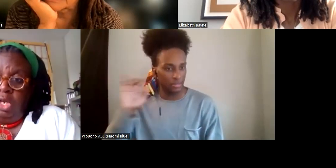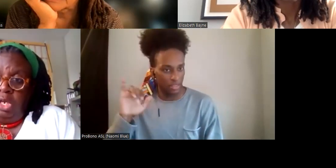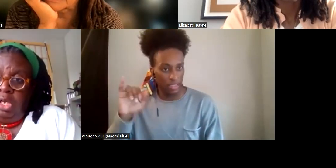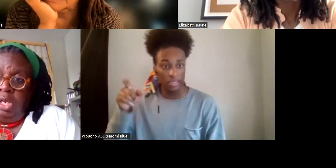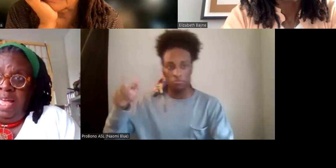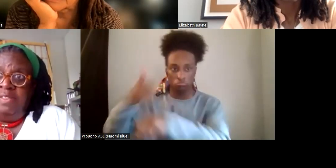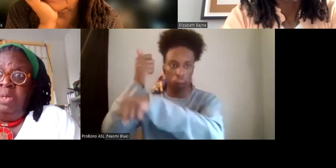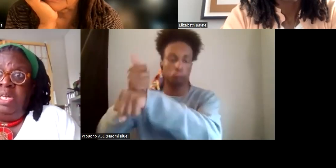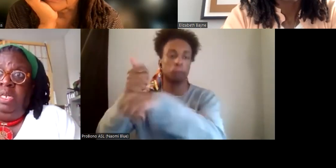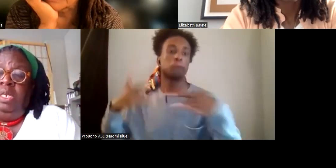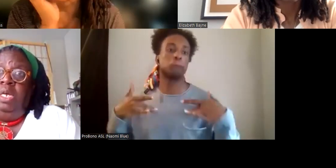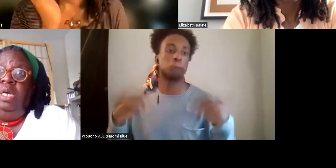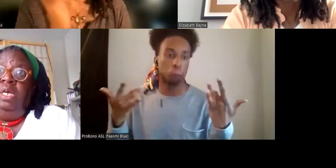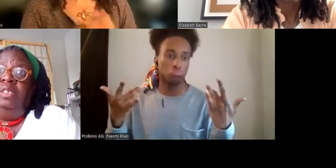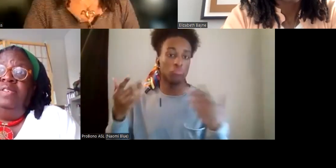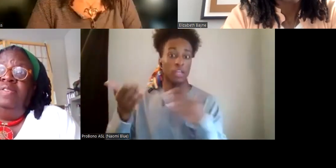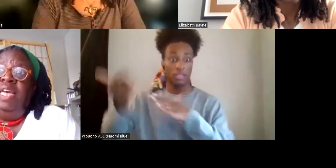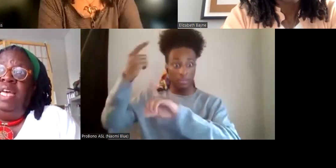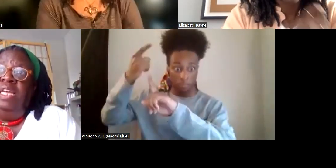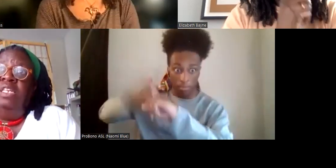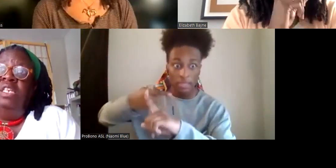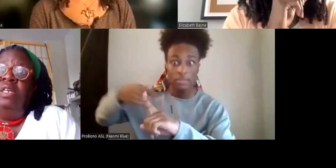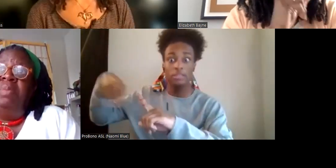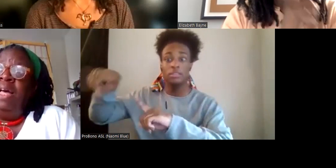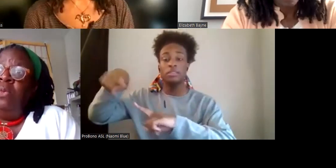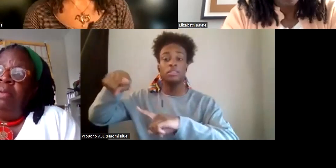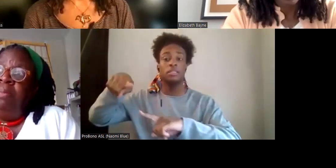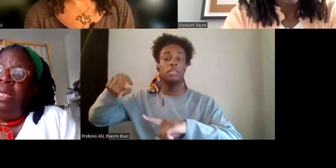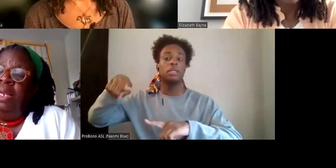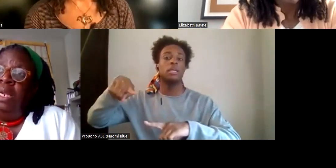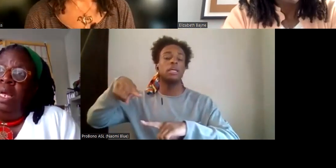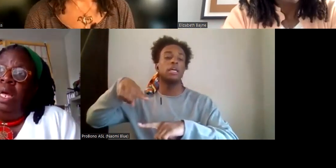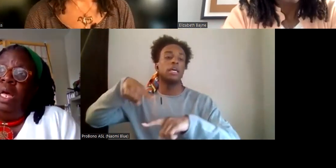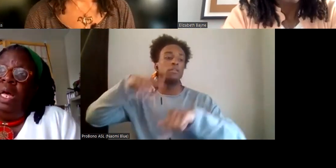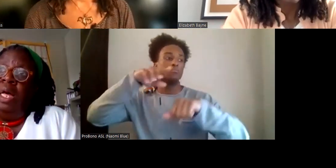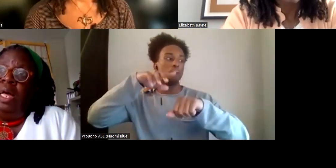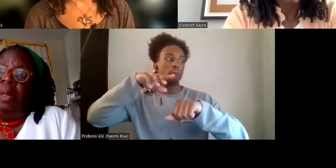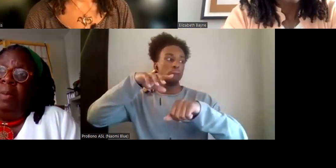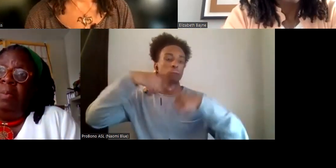out last month to say, could Black women